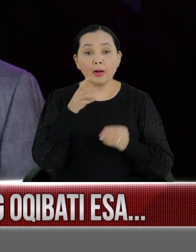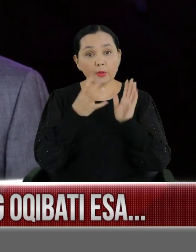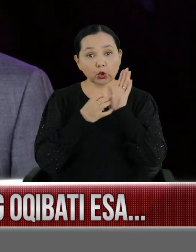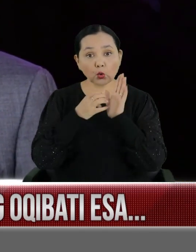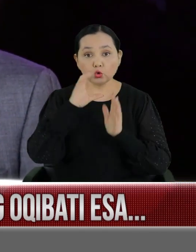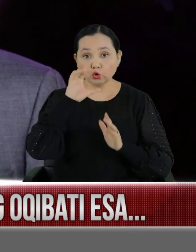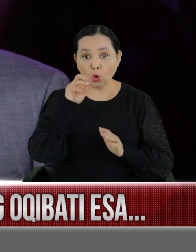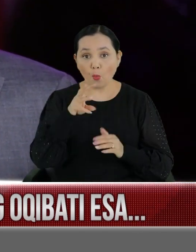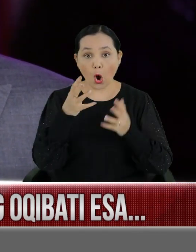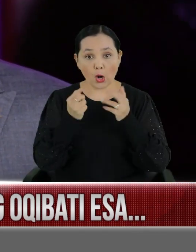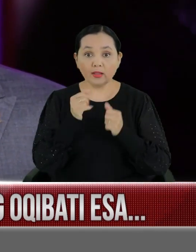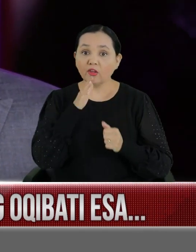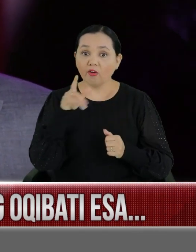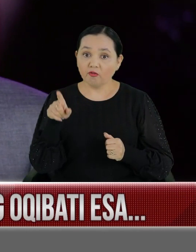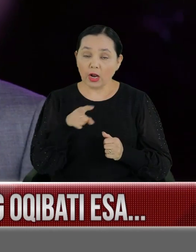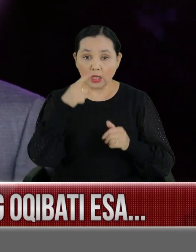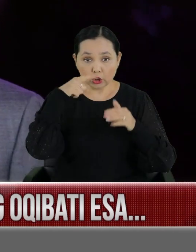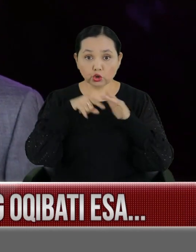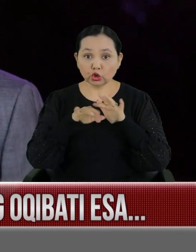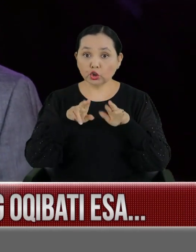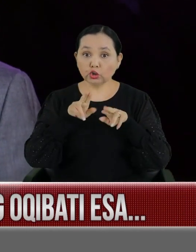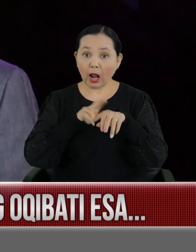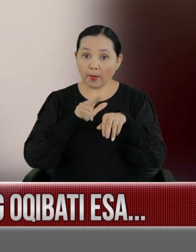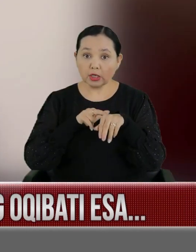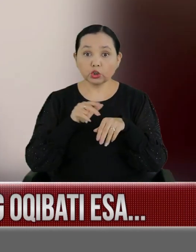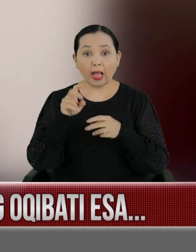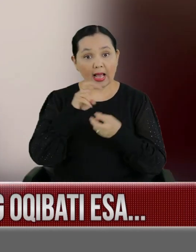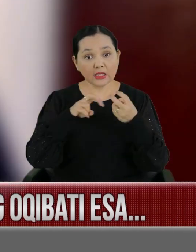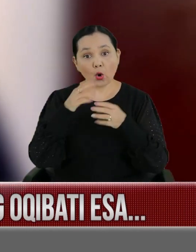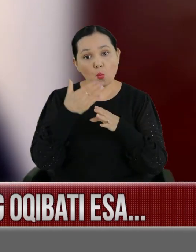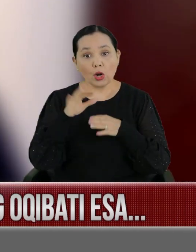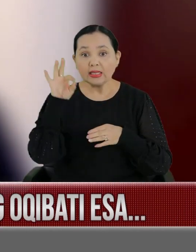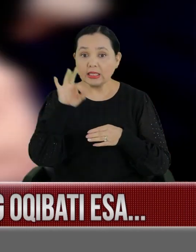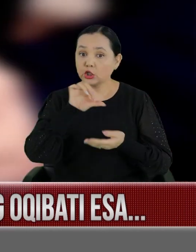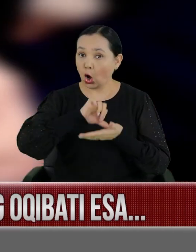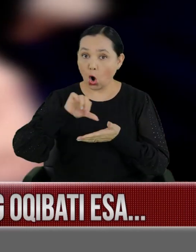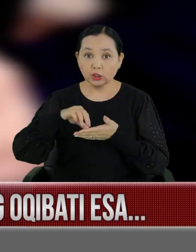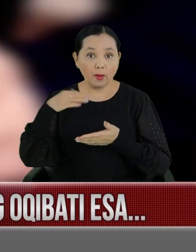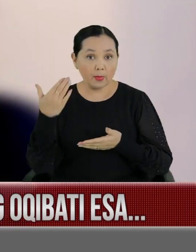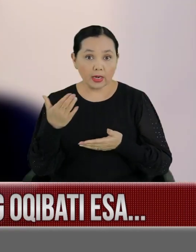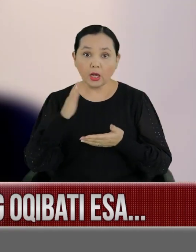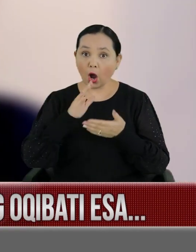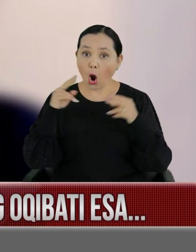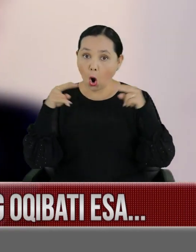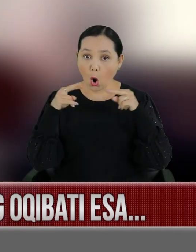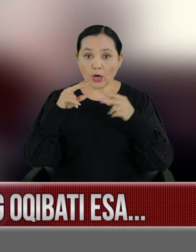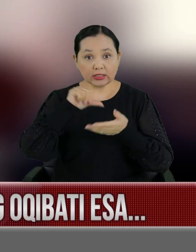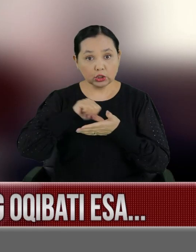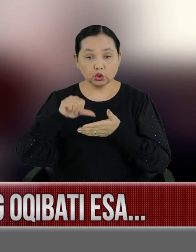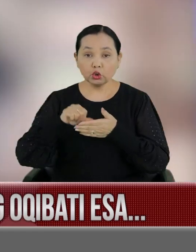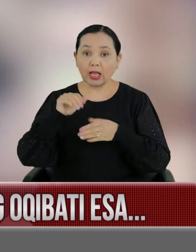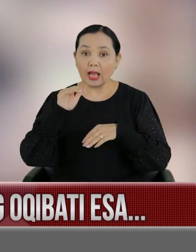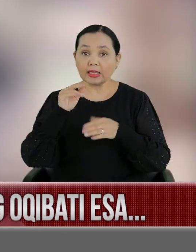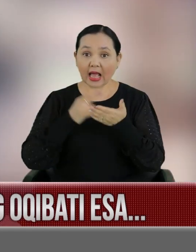million 900 ming so'm pullarni olayotgan vaqtida esa ichki ishlar boshqarmasi jinoyat qidiruv bo'limi tezkor xodimlari tomonidan xolislar ishtirokida